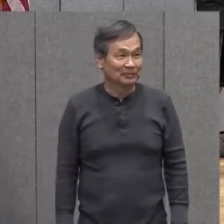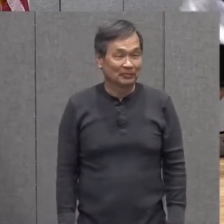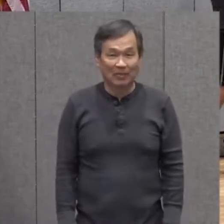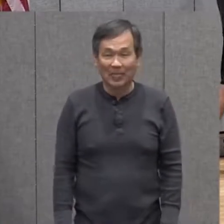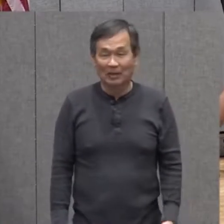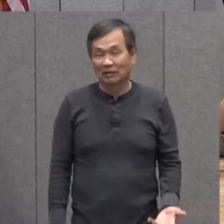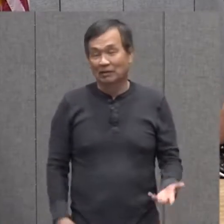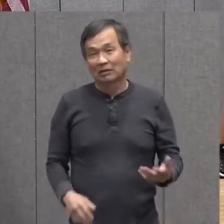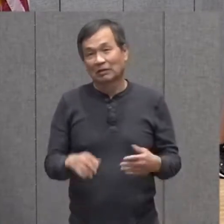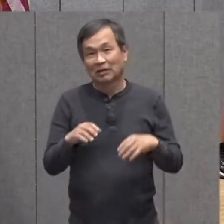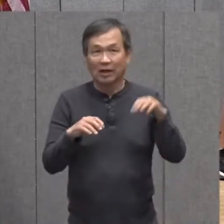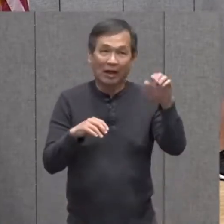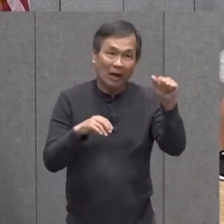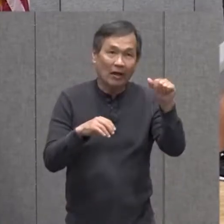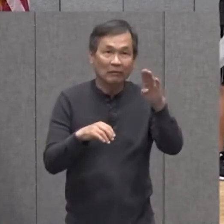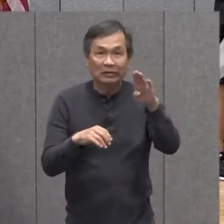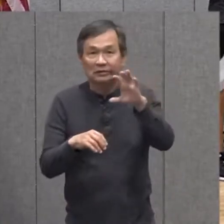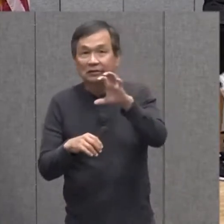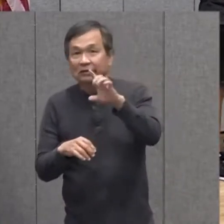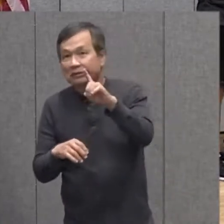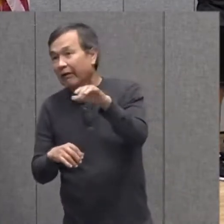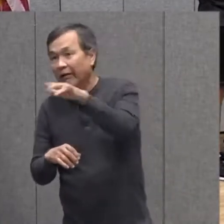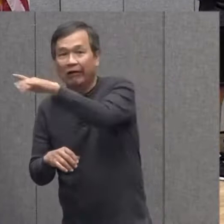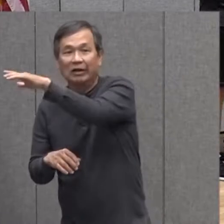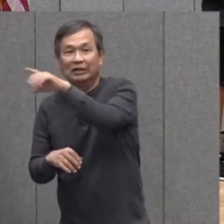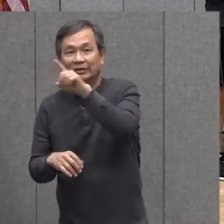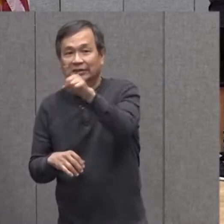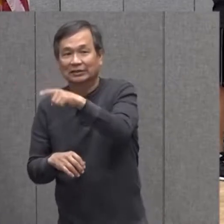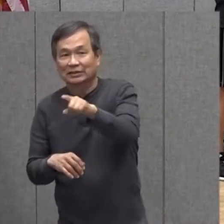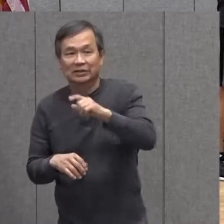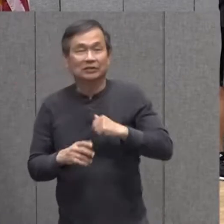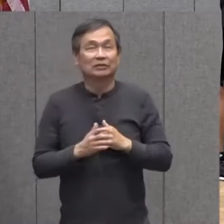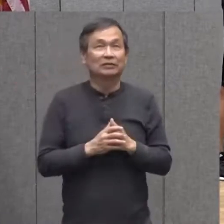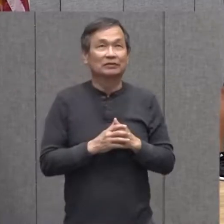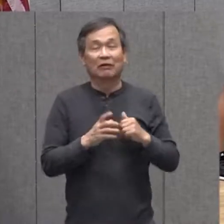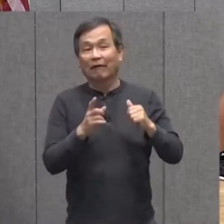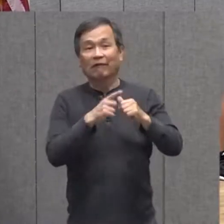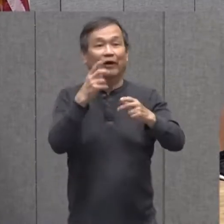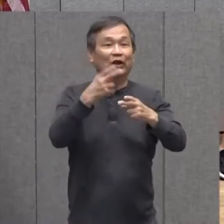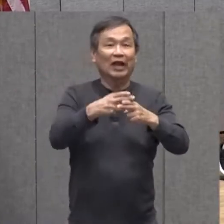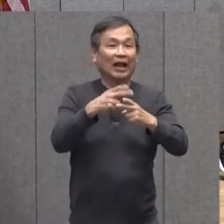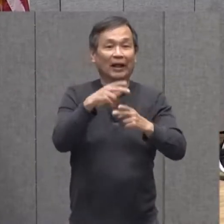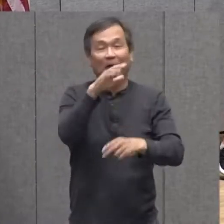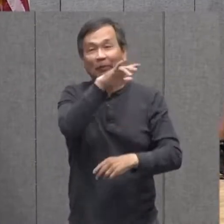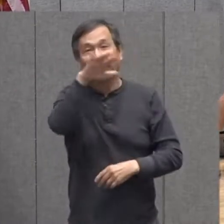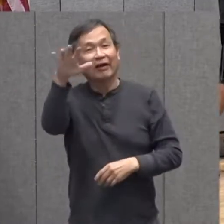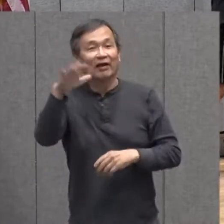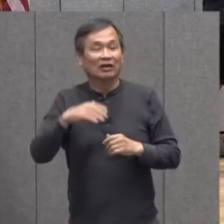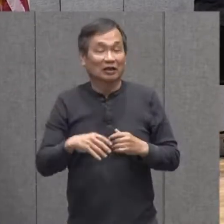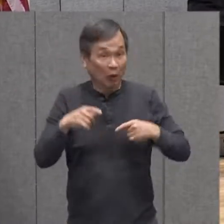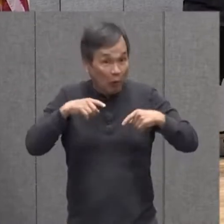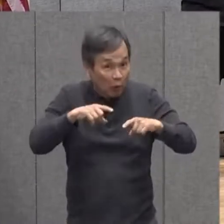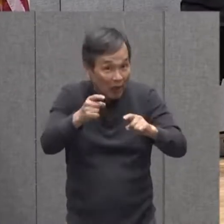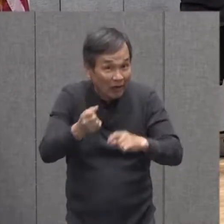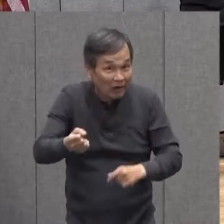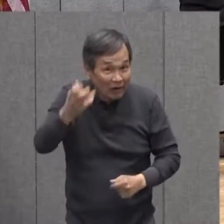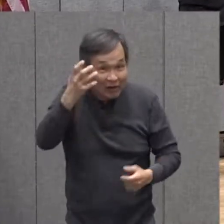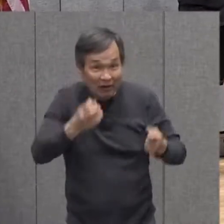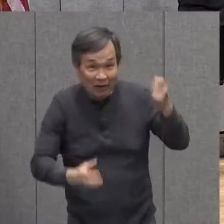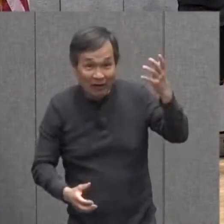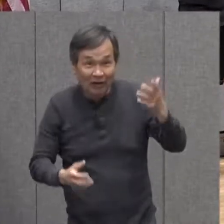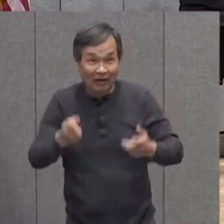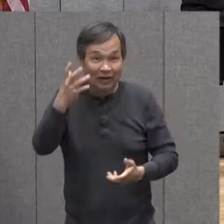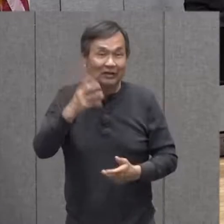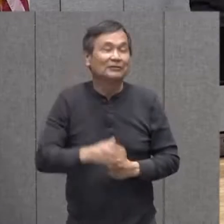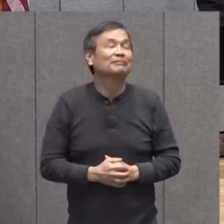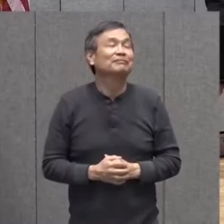could say the alphabet. O tal you can vez- you can spell out your first name. Di el alfabeto, tal vez Your tu comida dog's name.